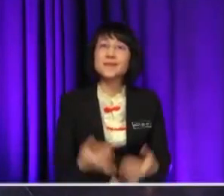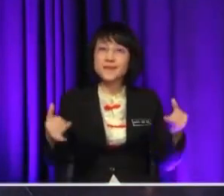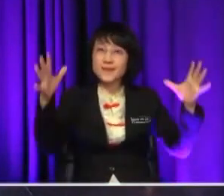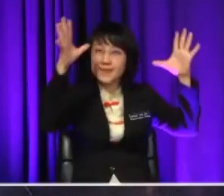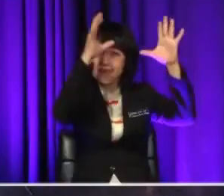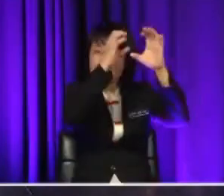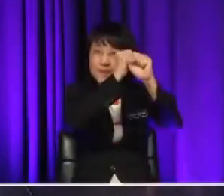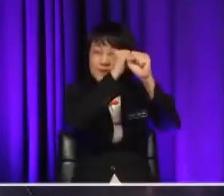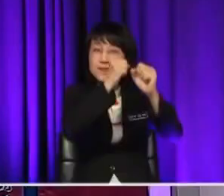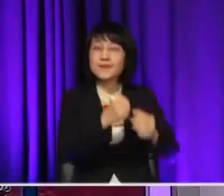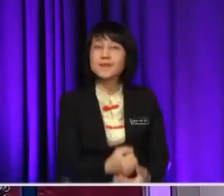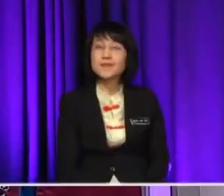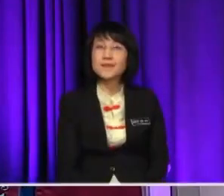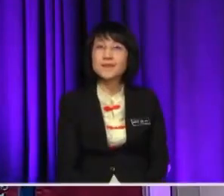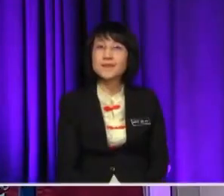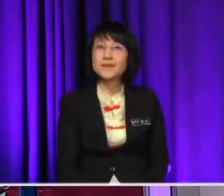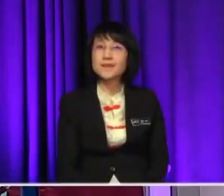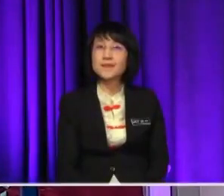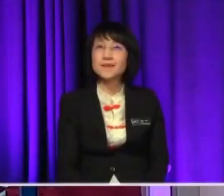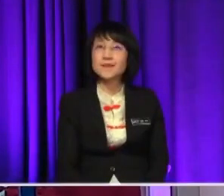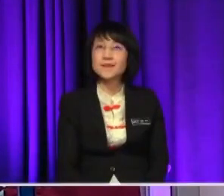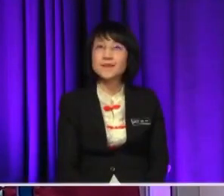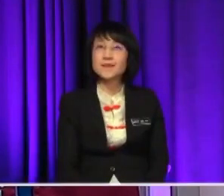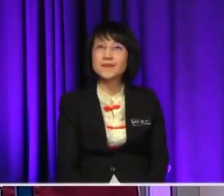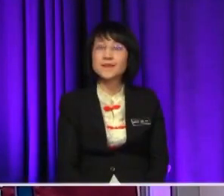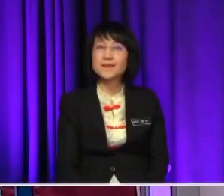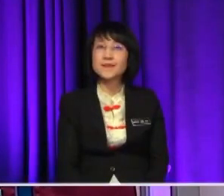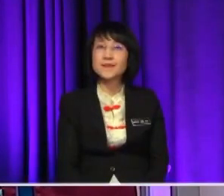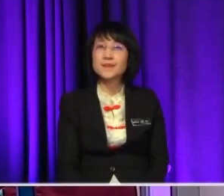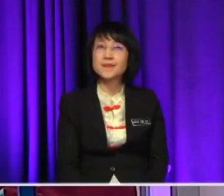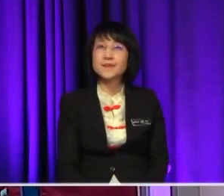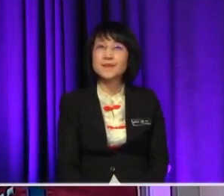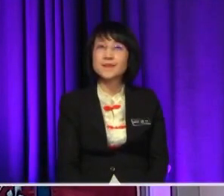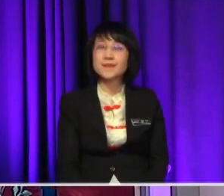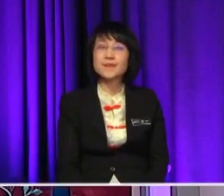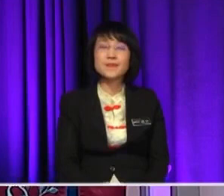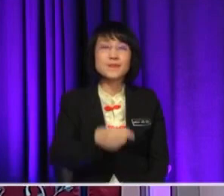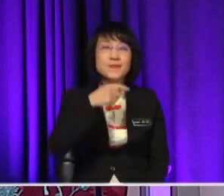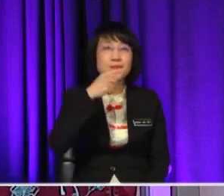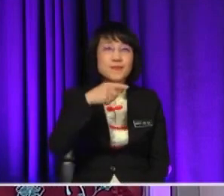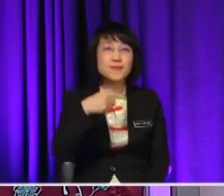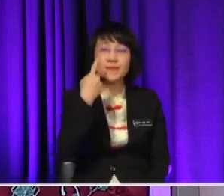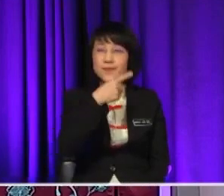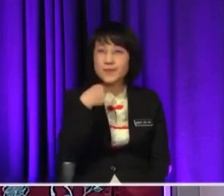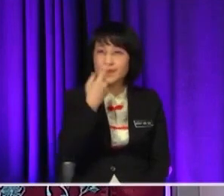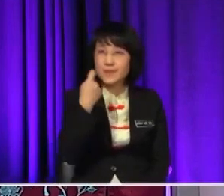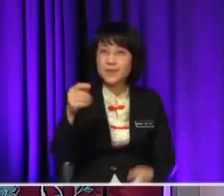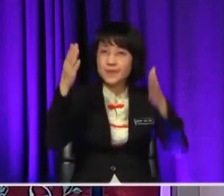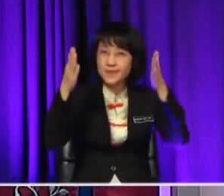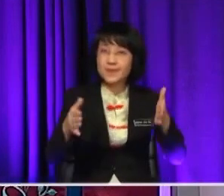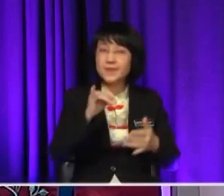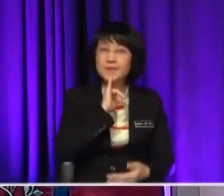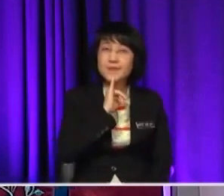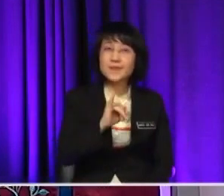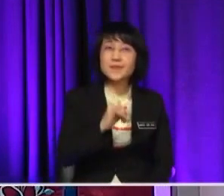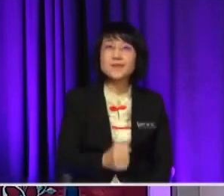not? Let's look at, okay, so they have mentioned who the person is,